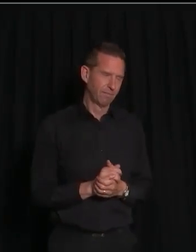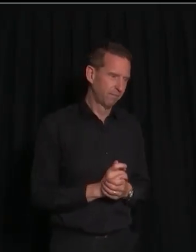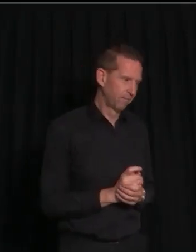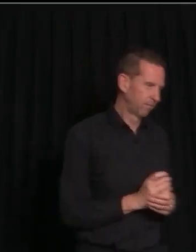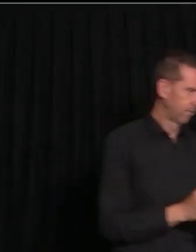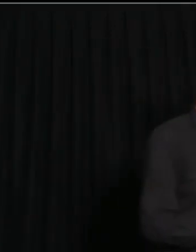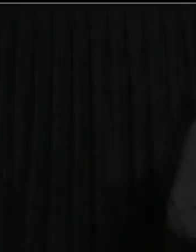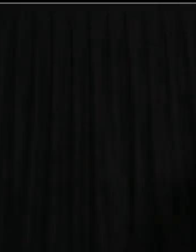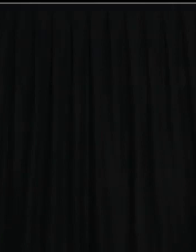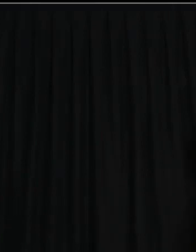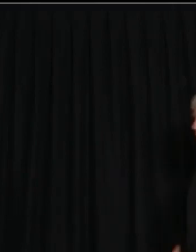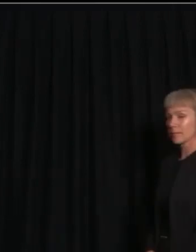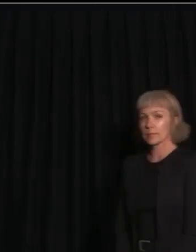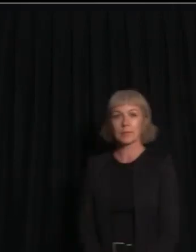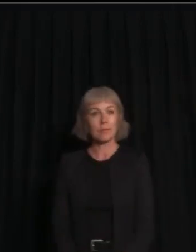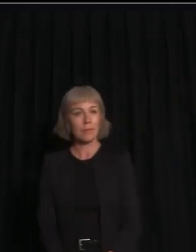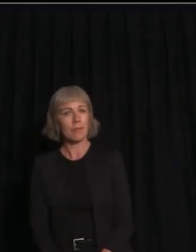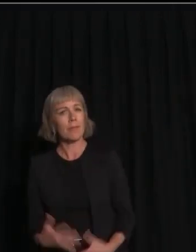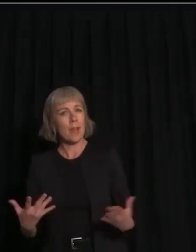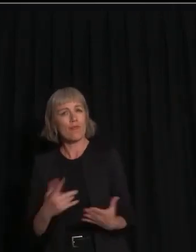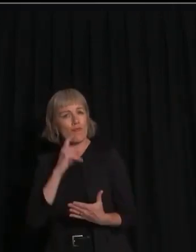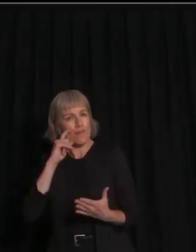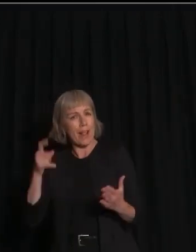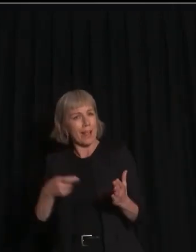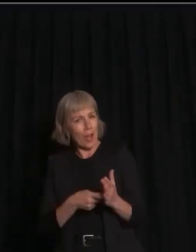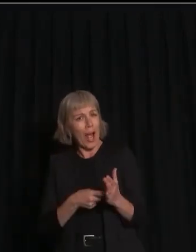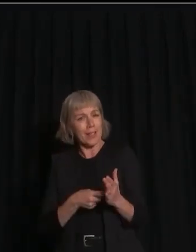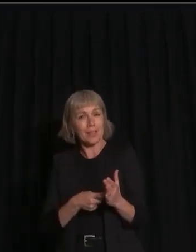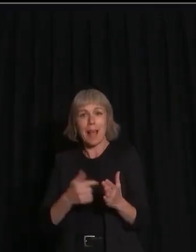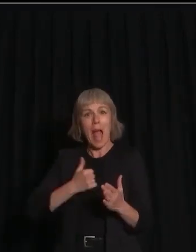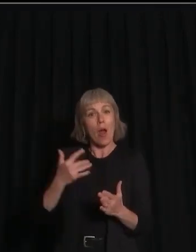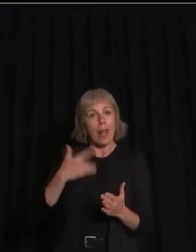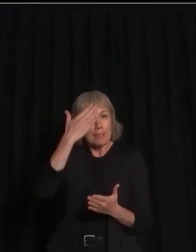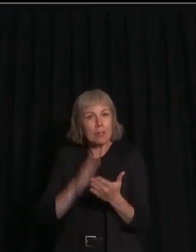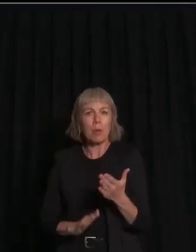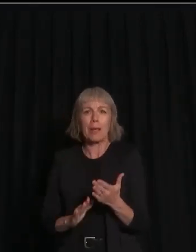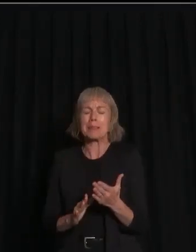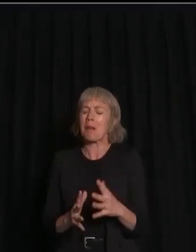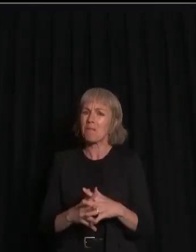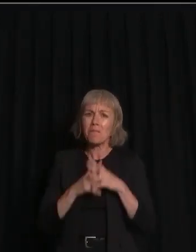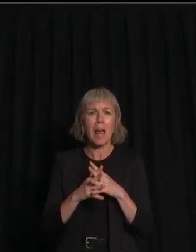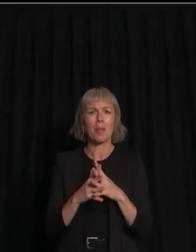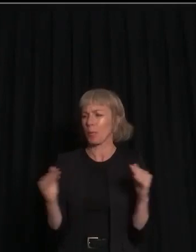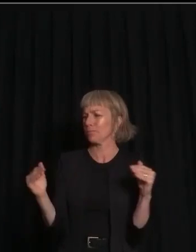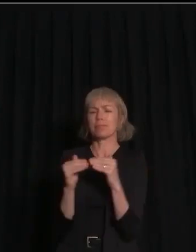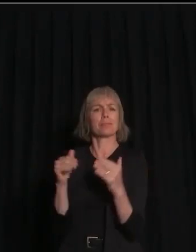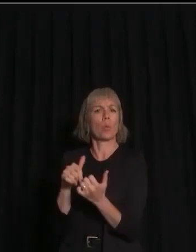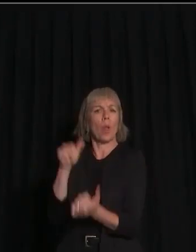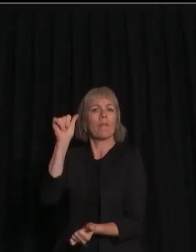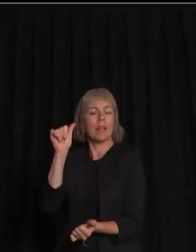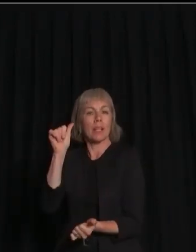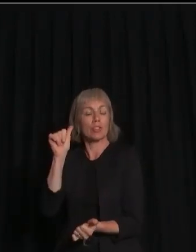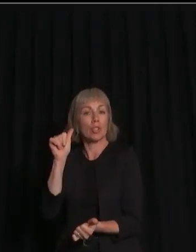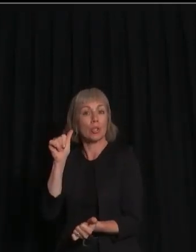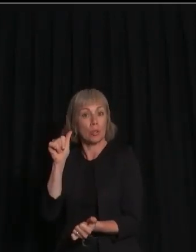And recognising that lived experience is just as valuable as any qualification, and recognising that you have